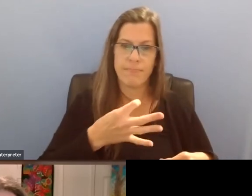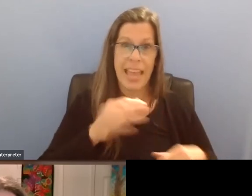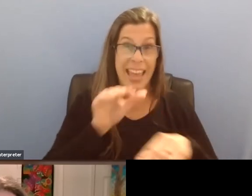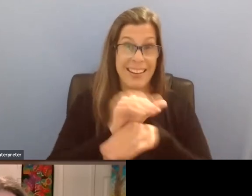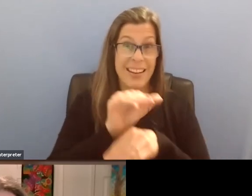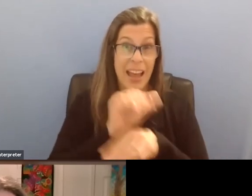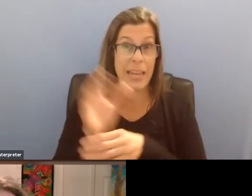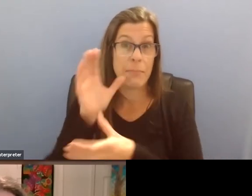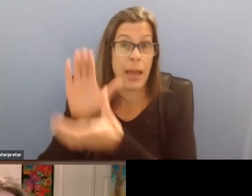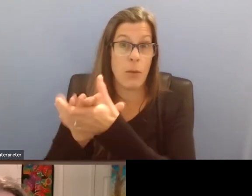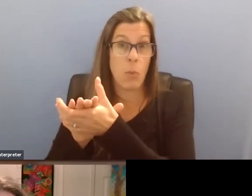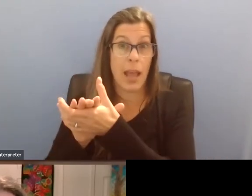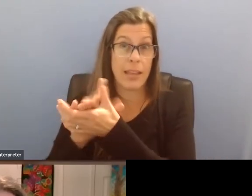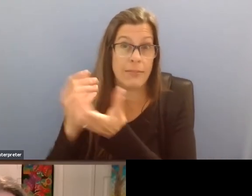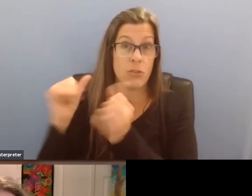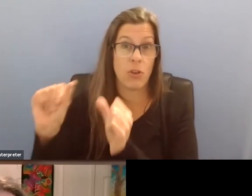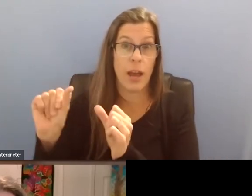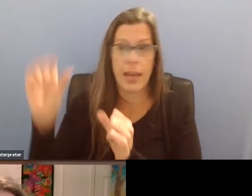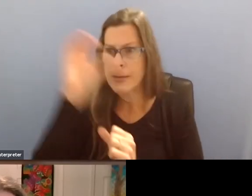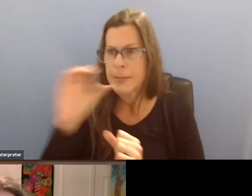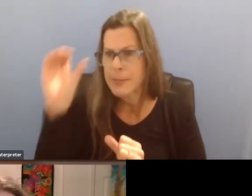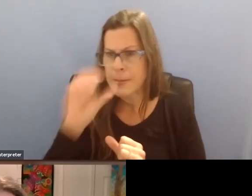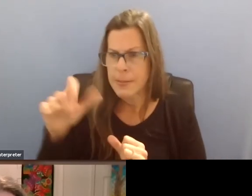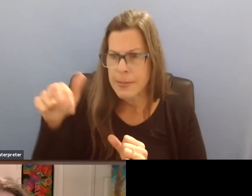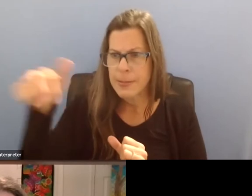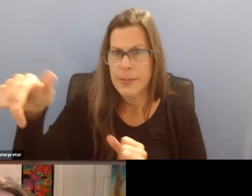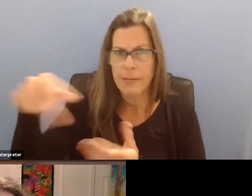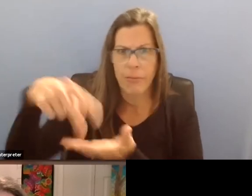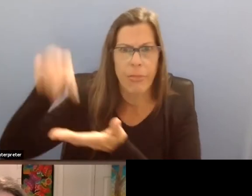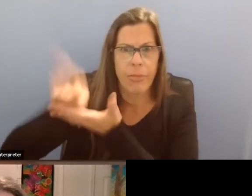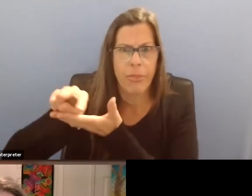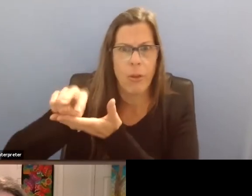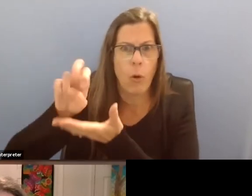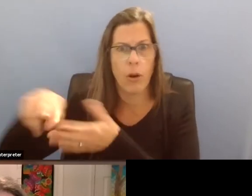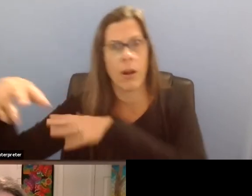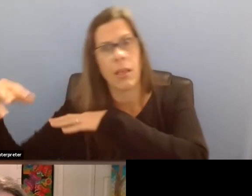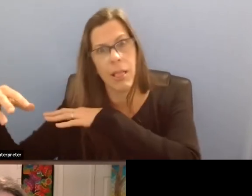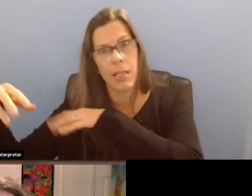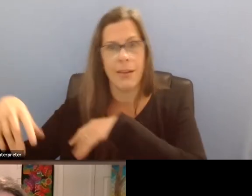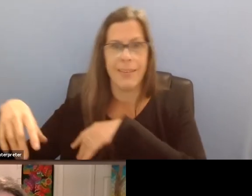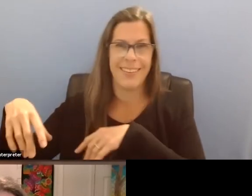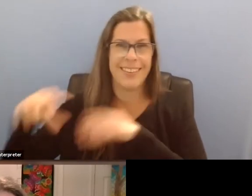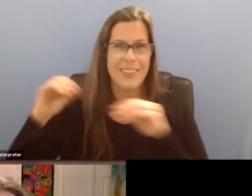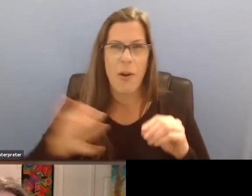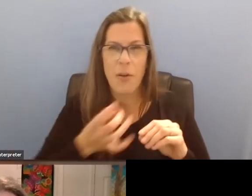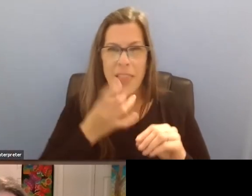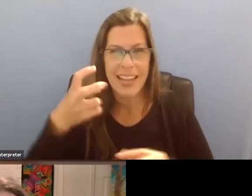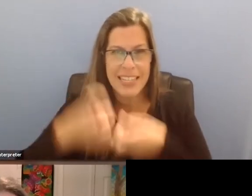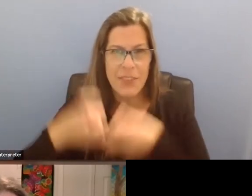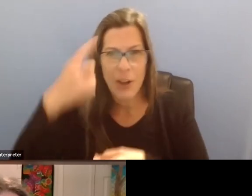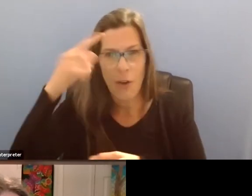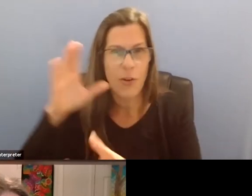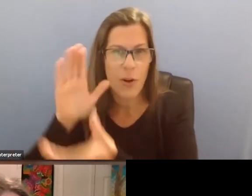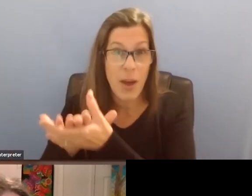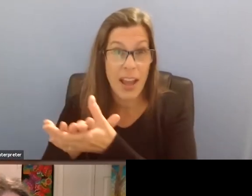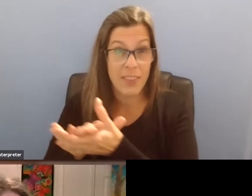she's trying to find something and find her way out of the room and it doesn't have the lights on and it's difficult for her. Those things are not